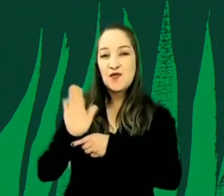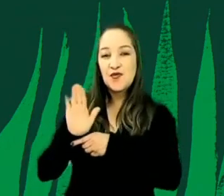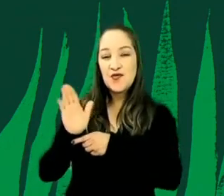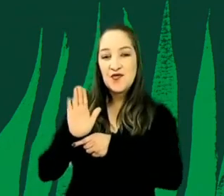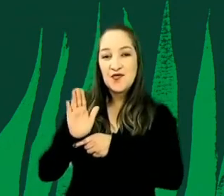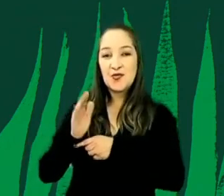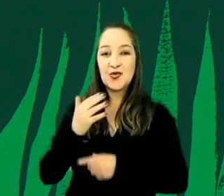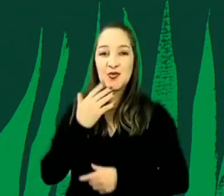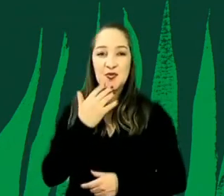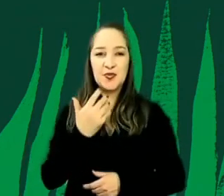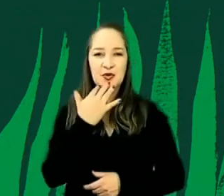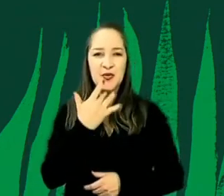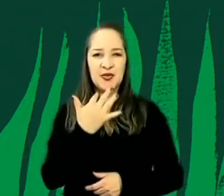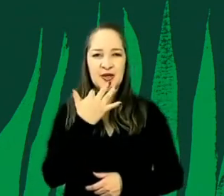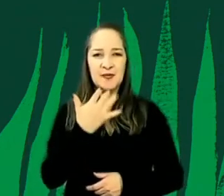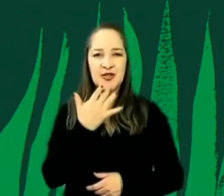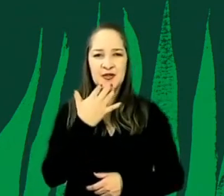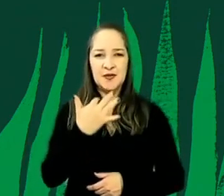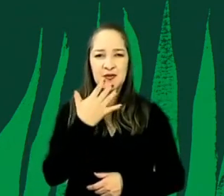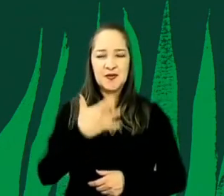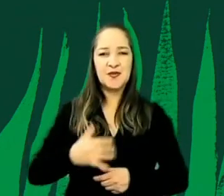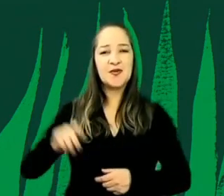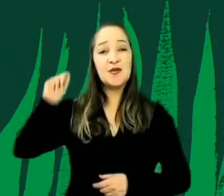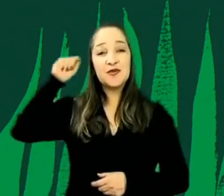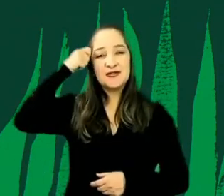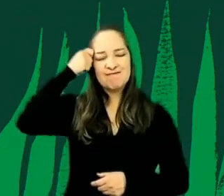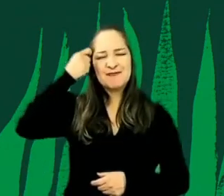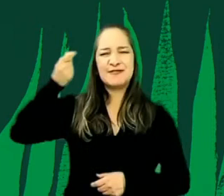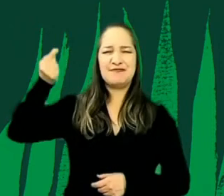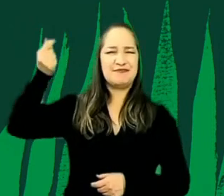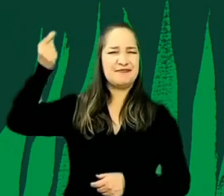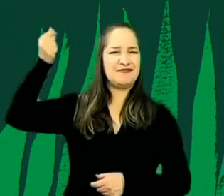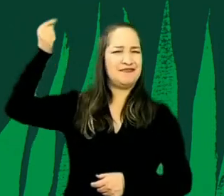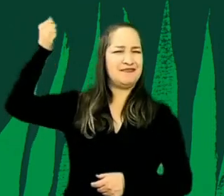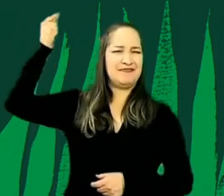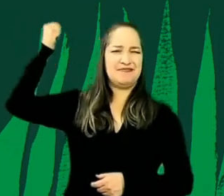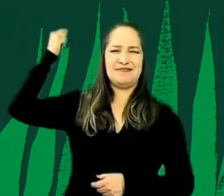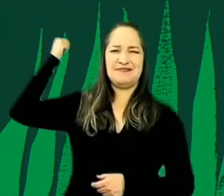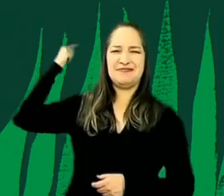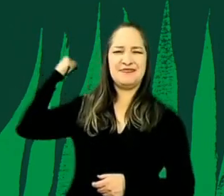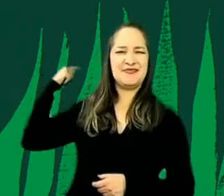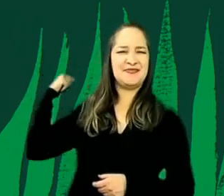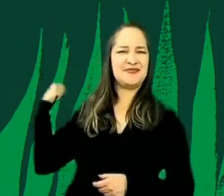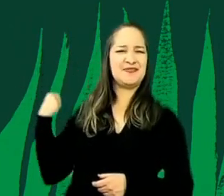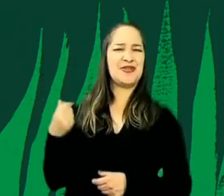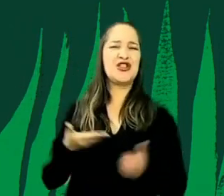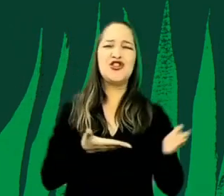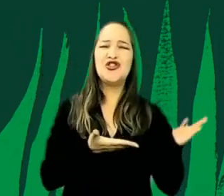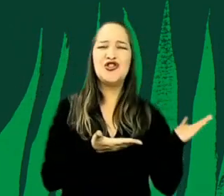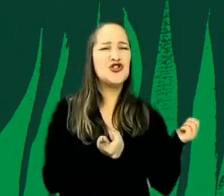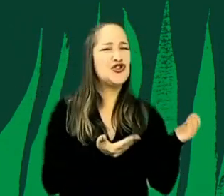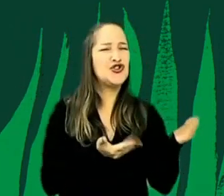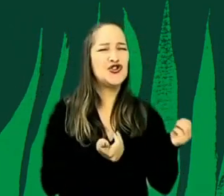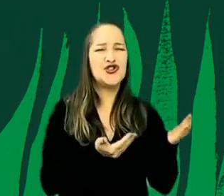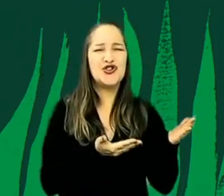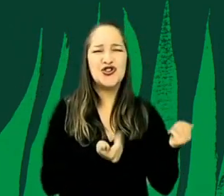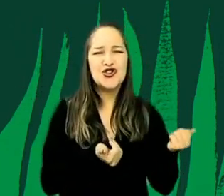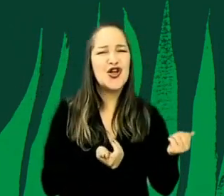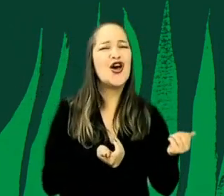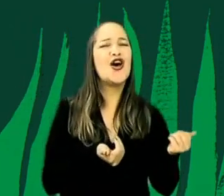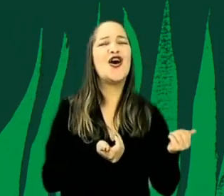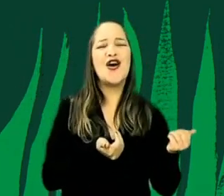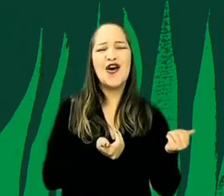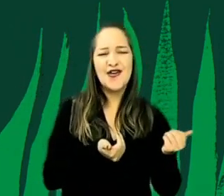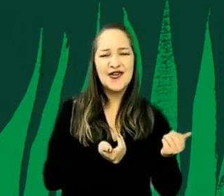The Color Purple. That was many years ago that I remember that my daughter was still a